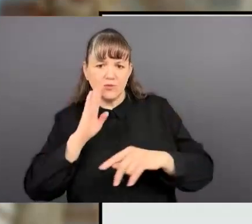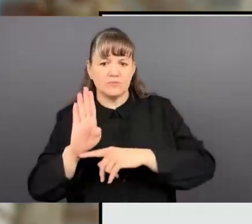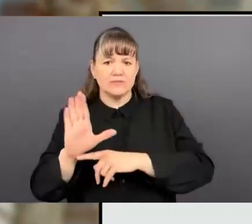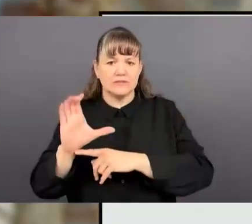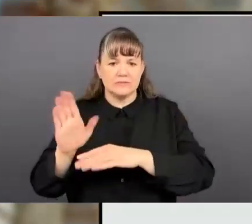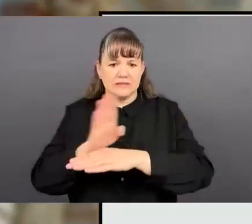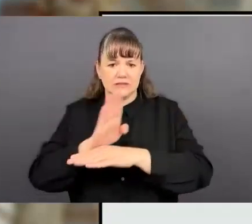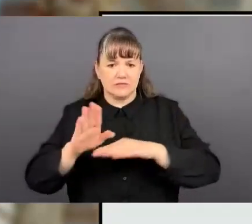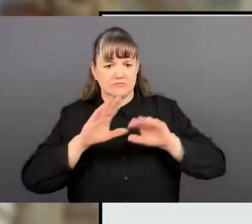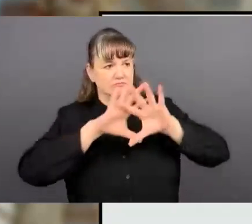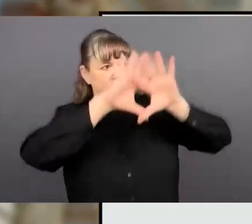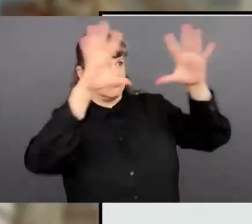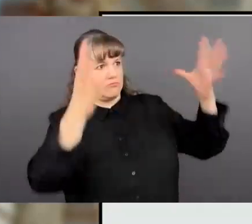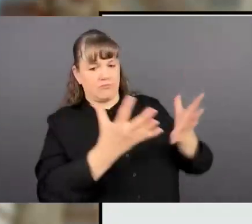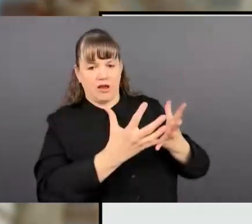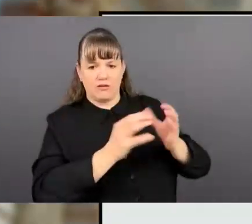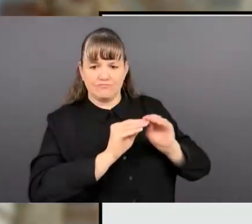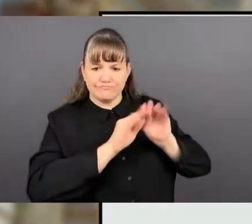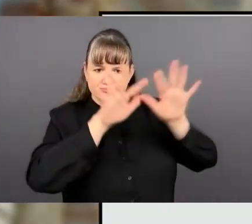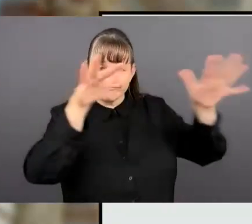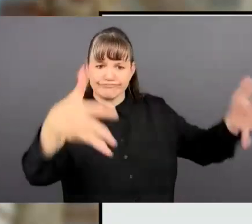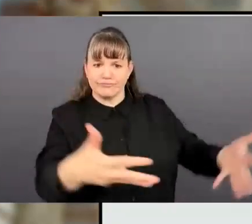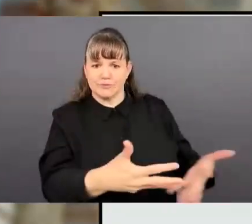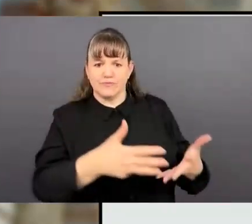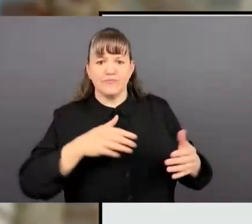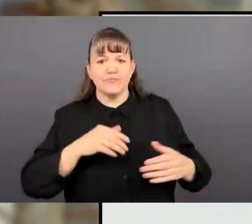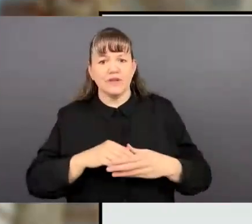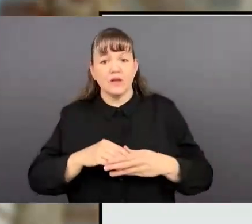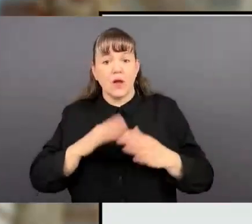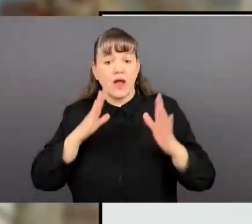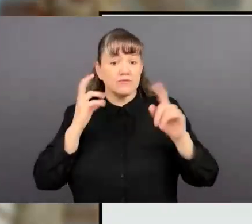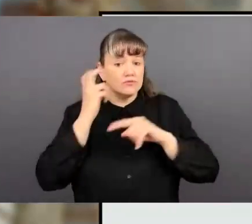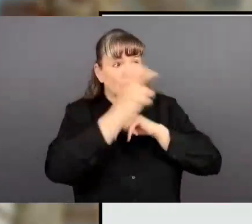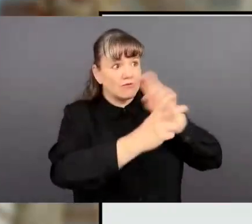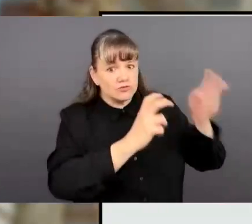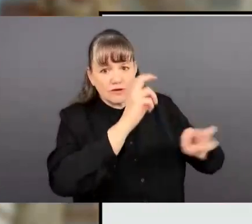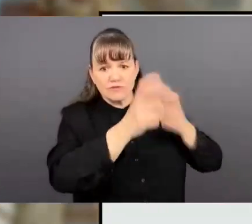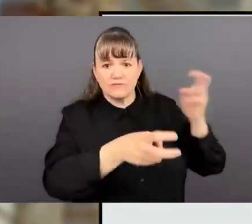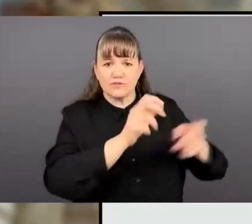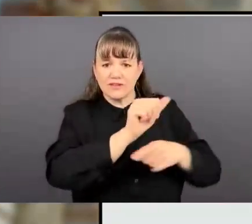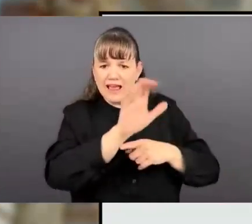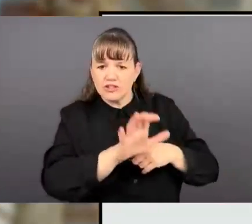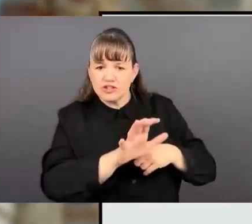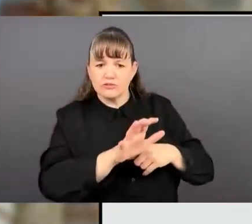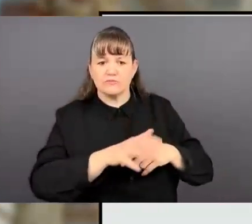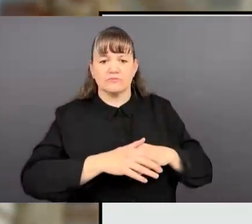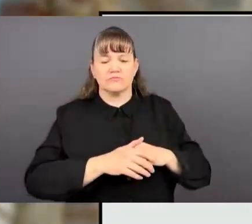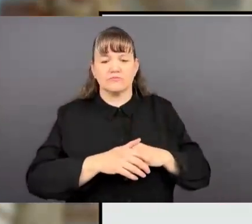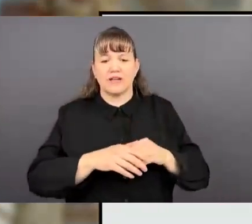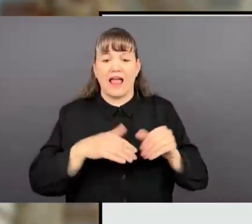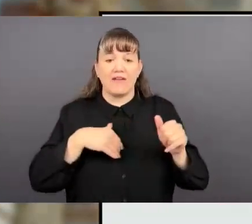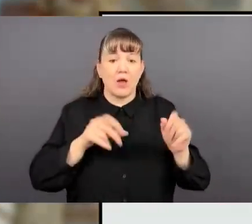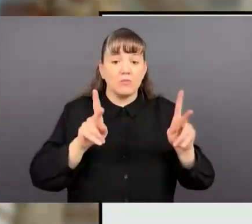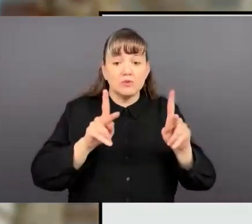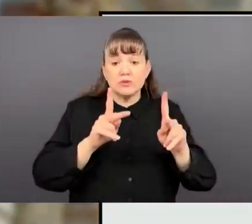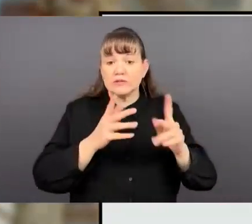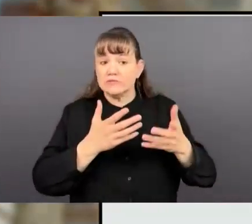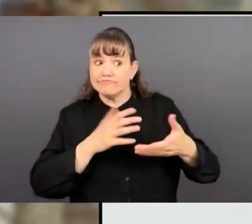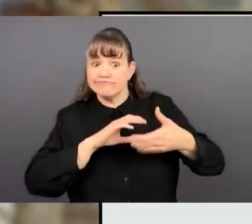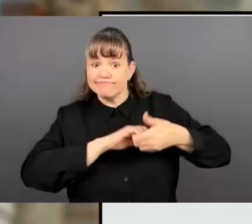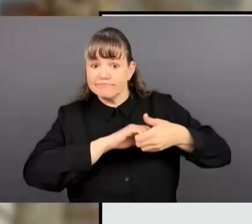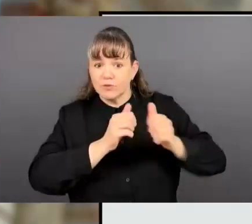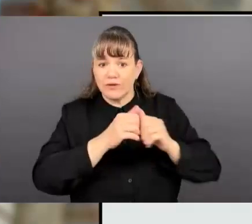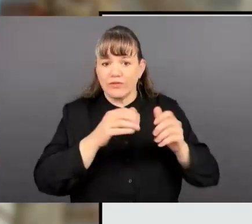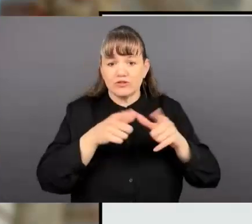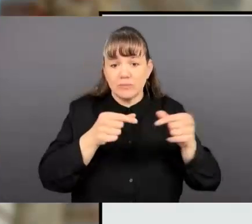is because opportunities with Japan and Malaysia and Korea are up, and those businesses are really interested in attending